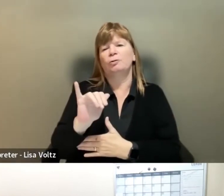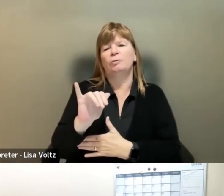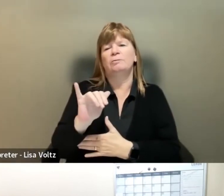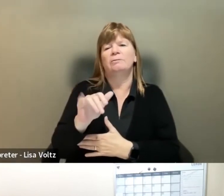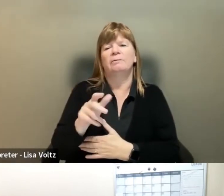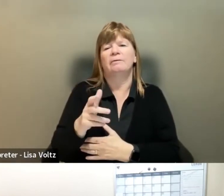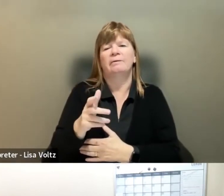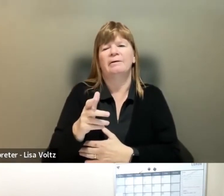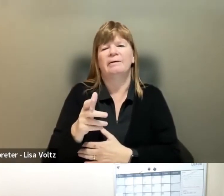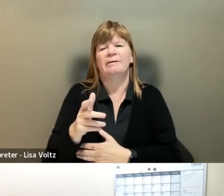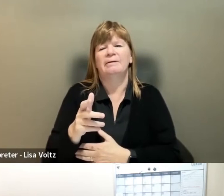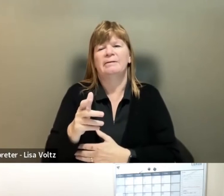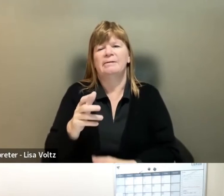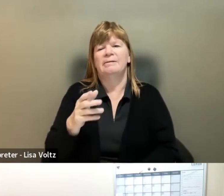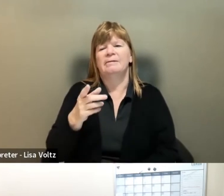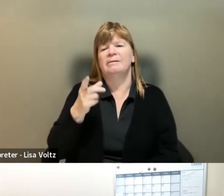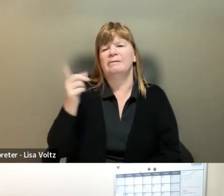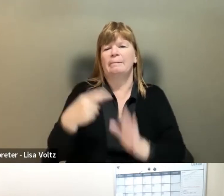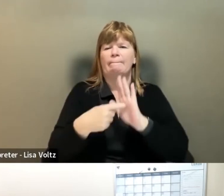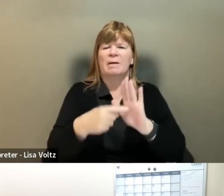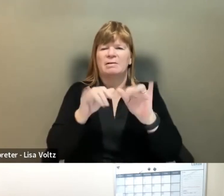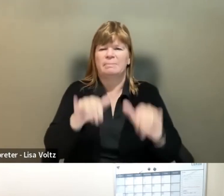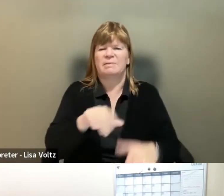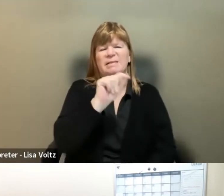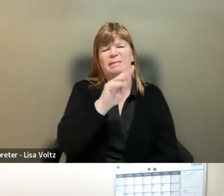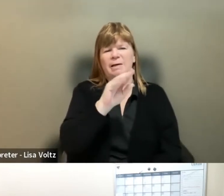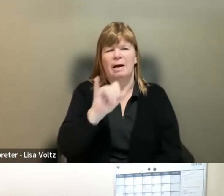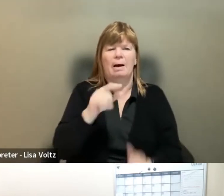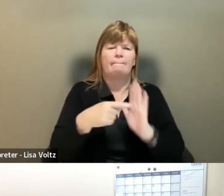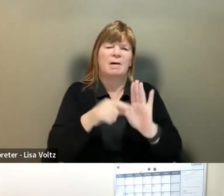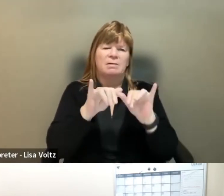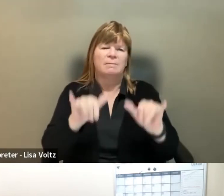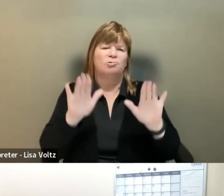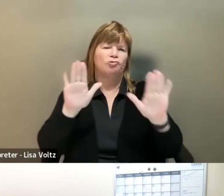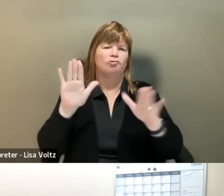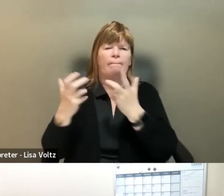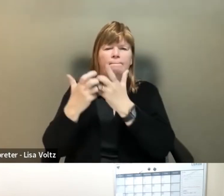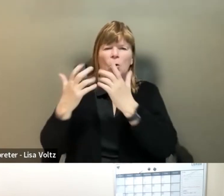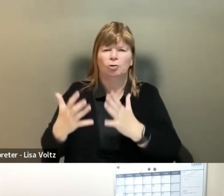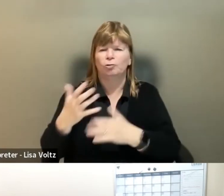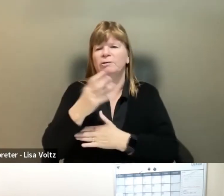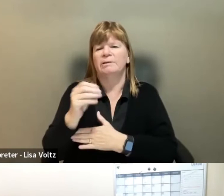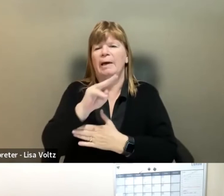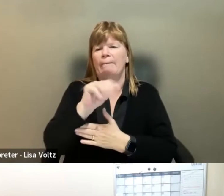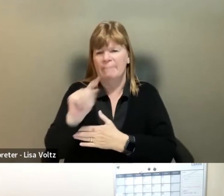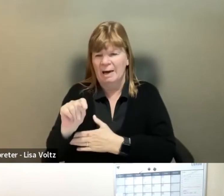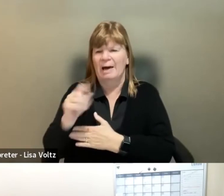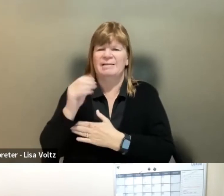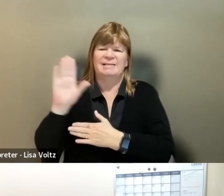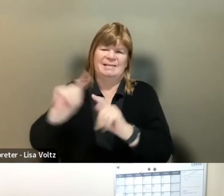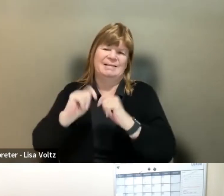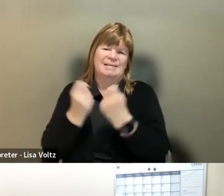the NIDLR model systems. Our TBI model systems are great partners, and Matt Breeding and his team